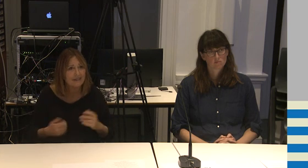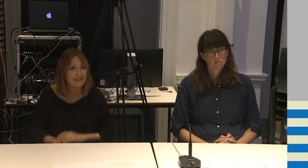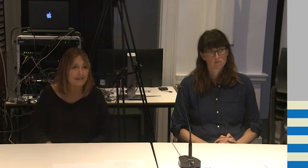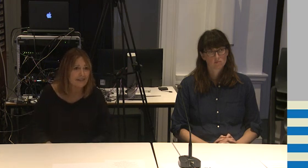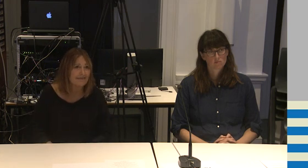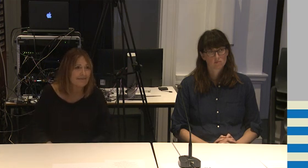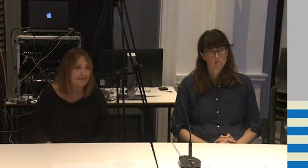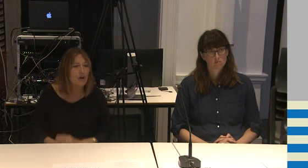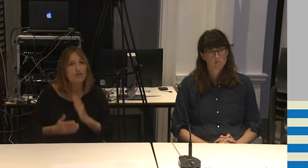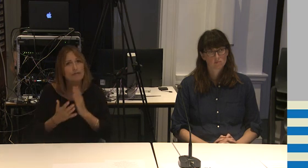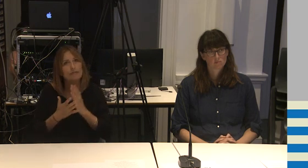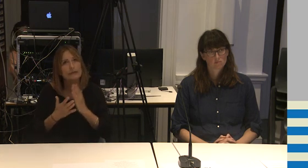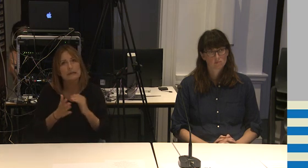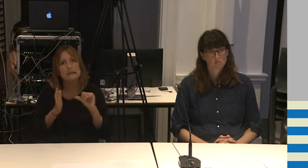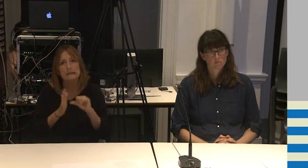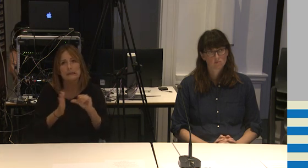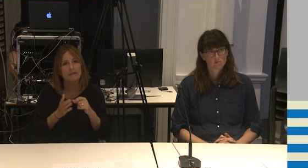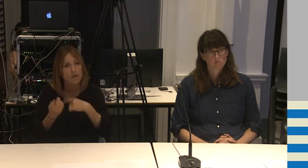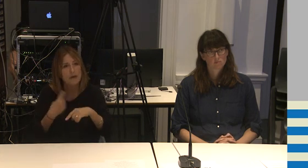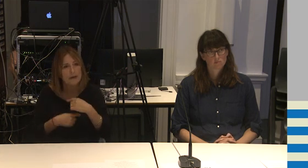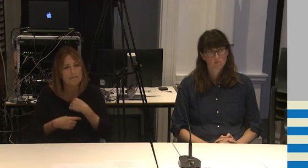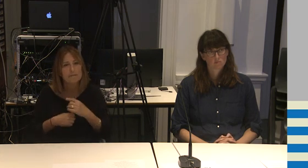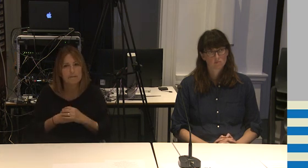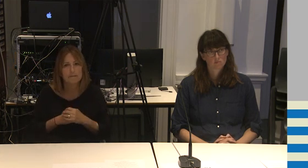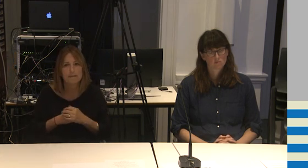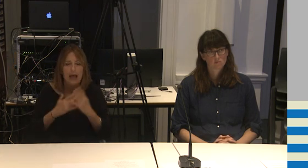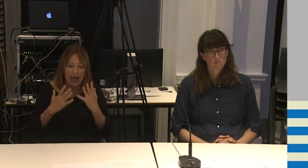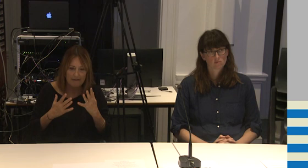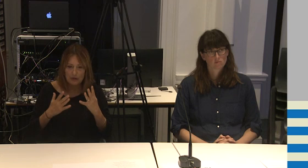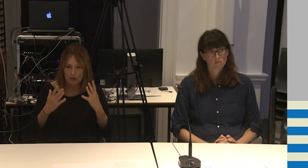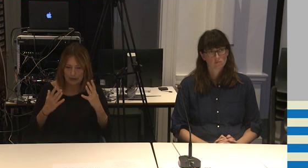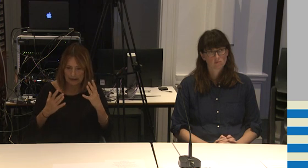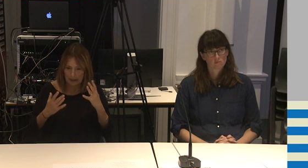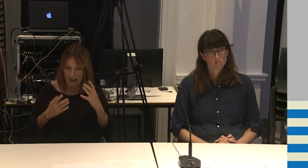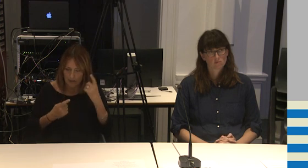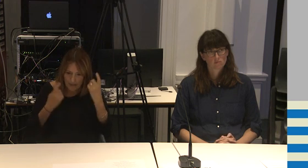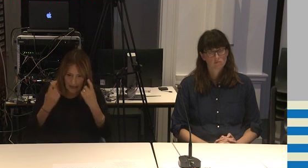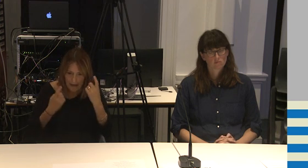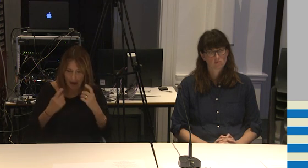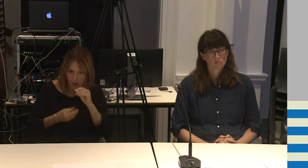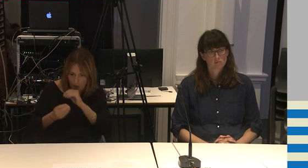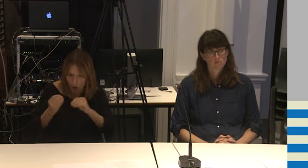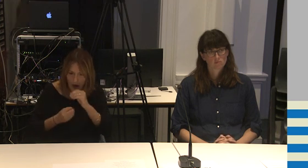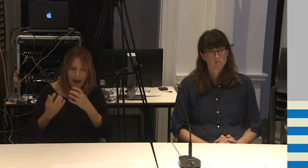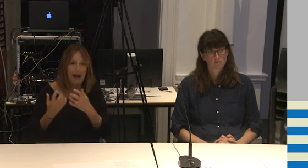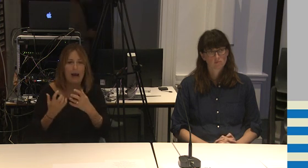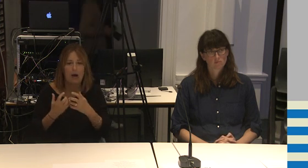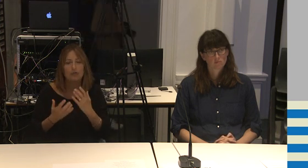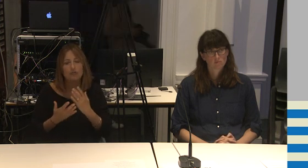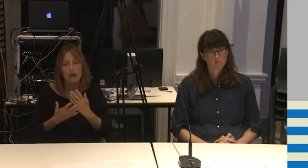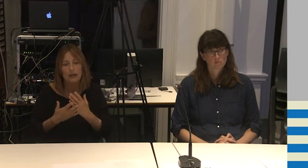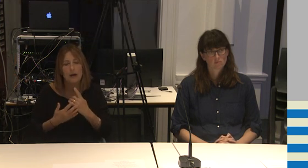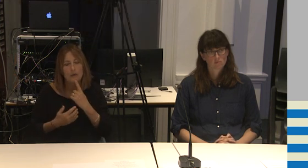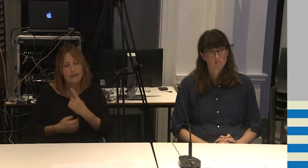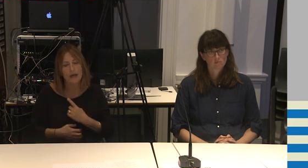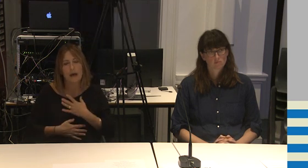So yeah, it's been a tricky one and I've had to kind of work out how to do things and it's emotionally draining.